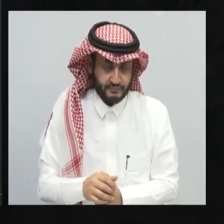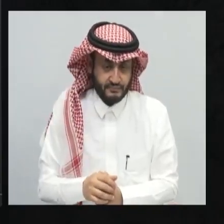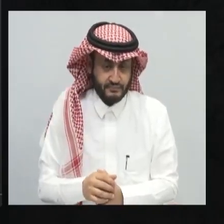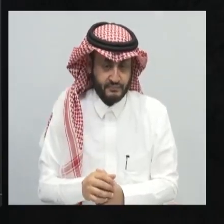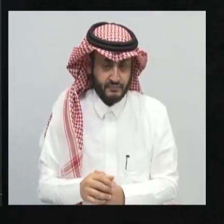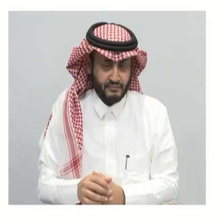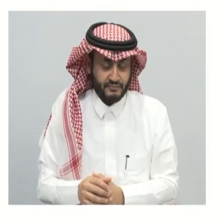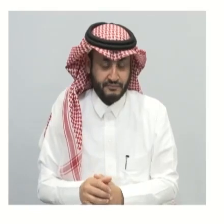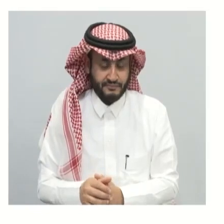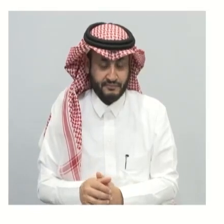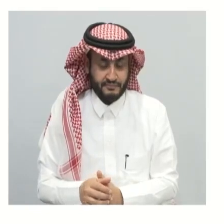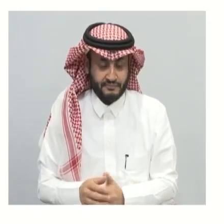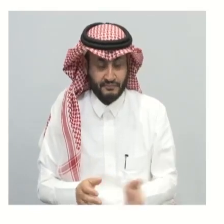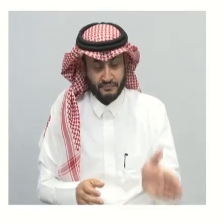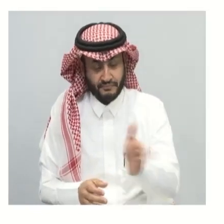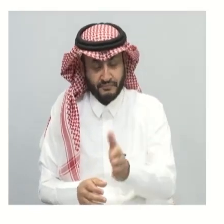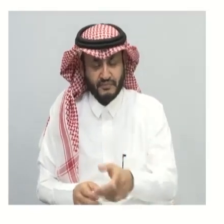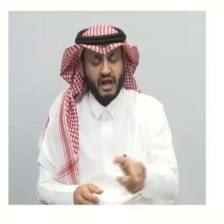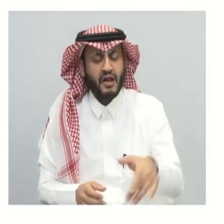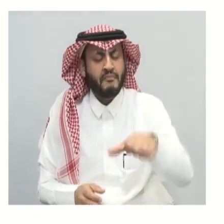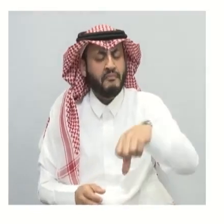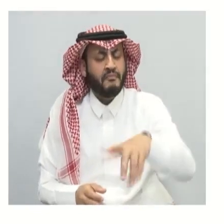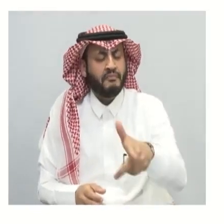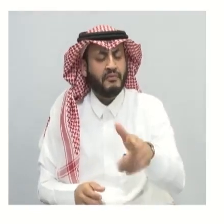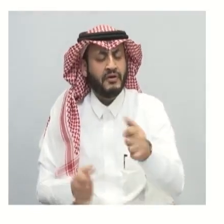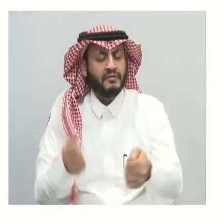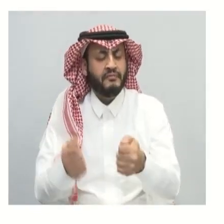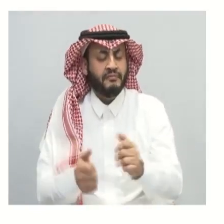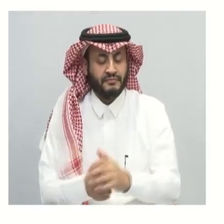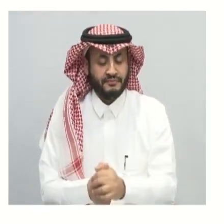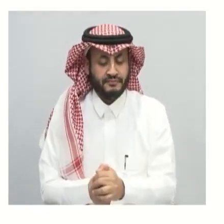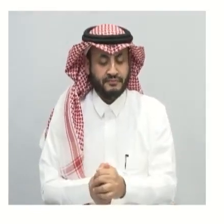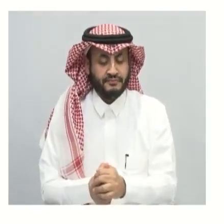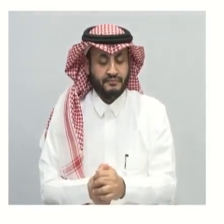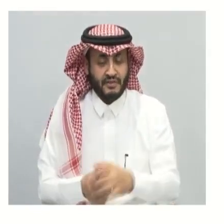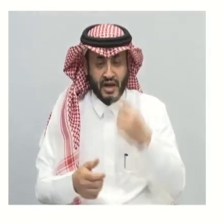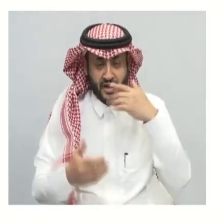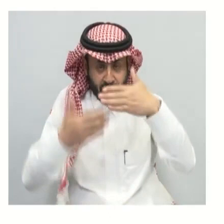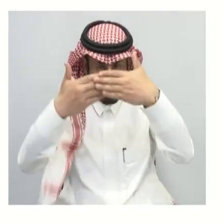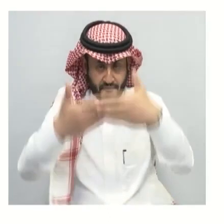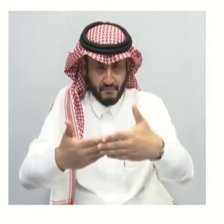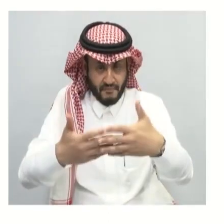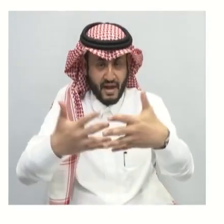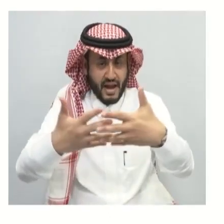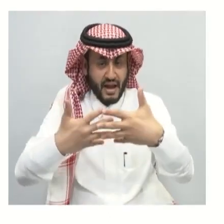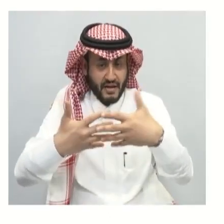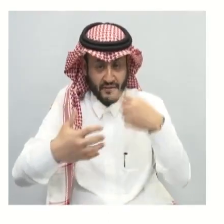scratched. Here, what is wrong with this car? The windshield is cracked. Notice cracked